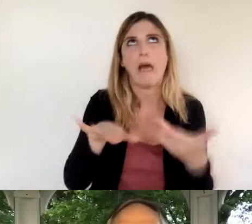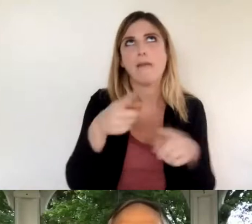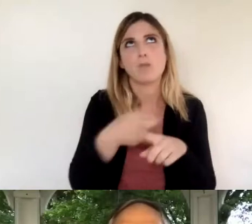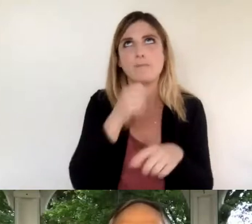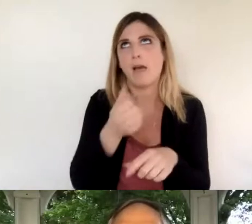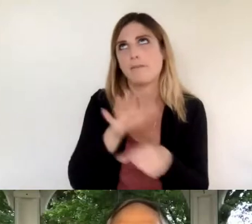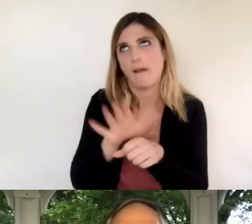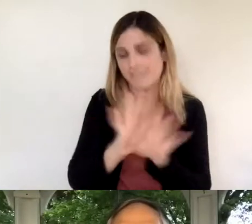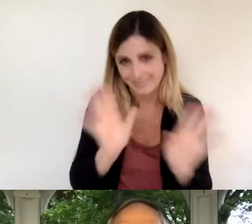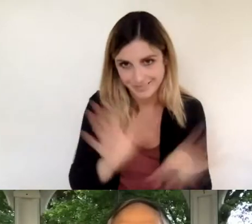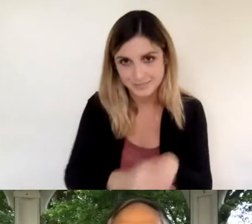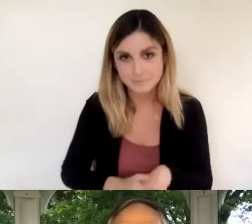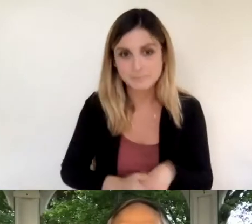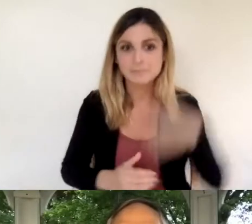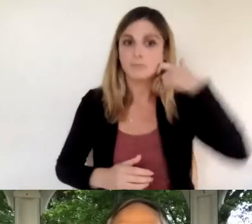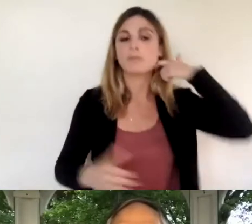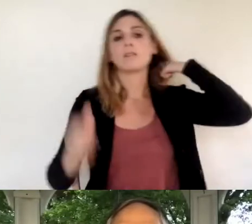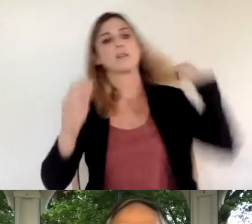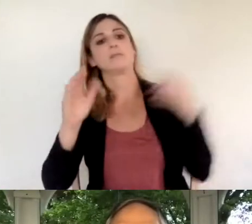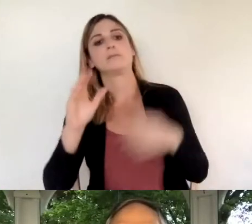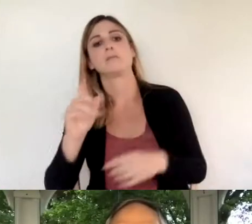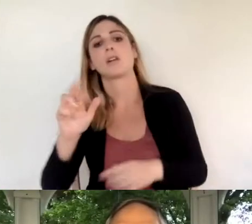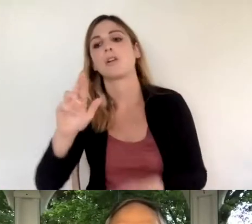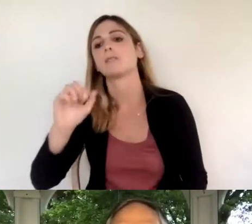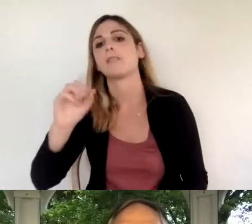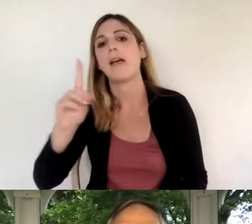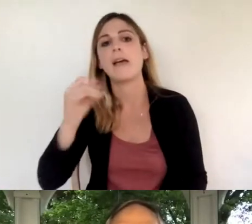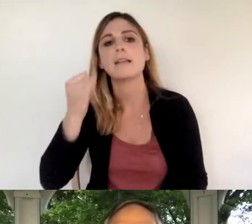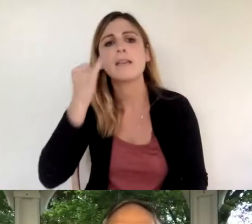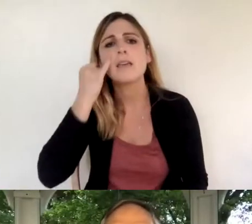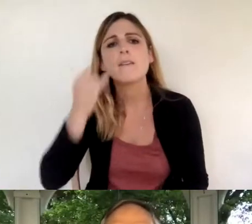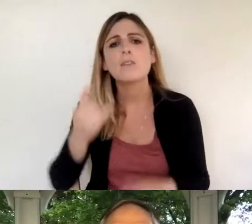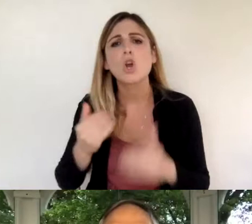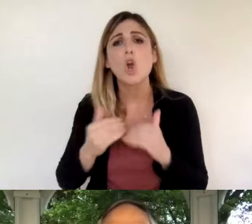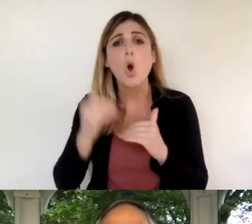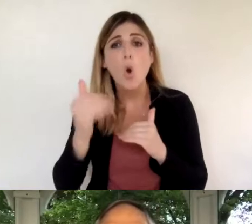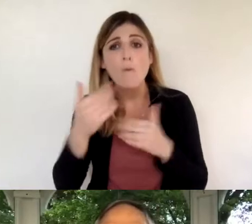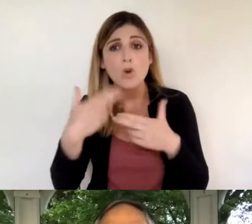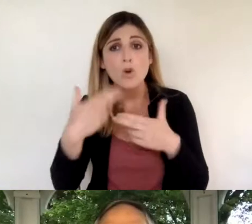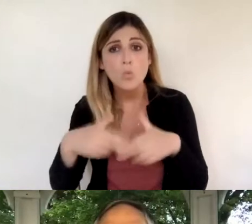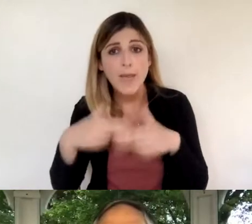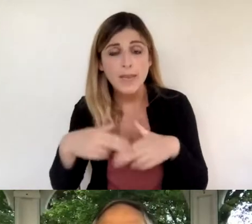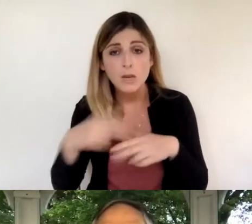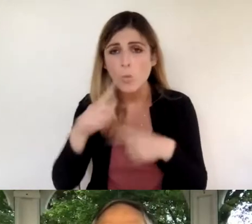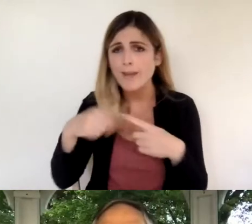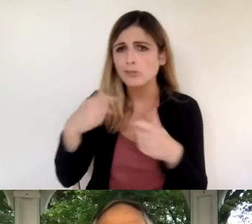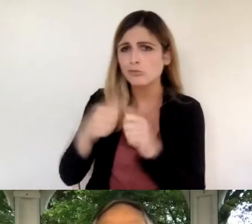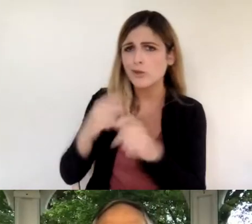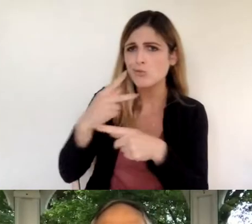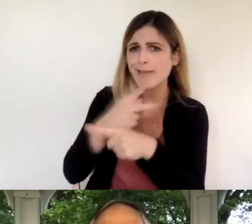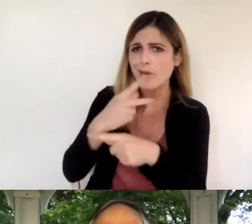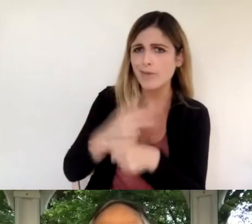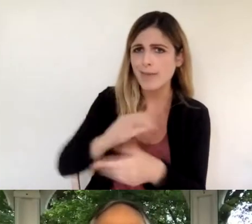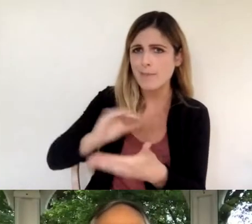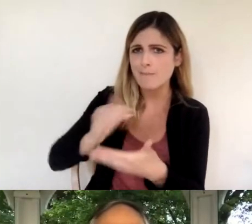when calculating the amount of protein recommended for your weight, if you are overweight, do you need an amount based on your current overweight or your